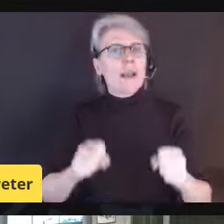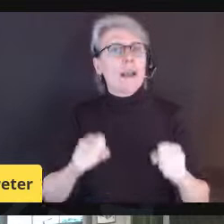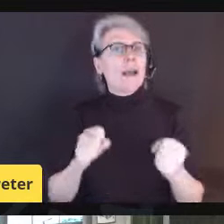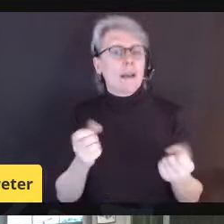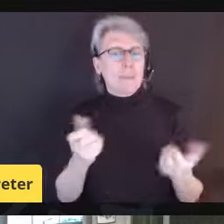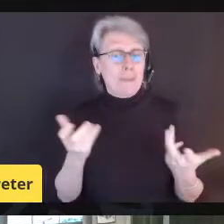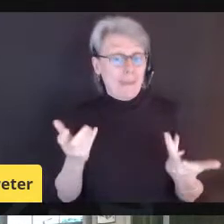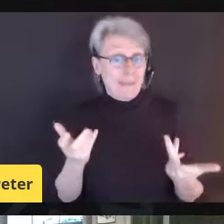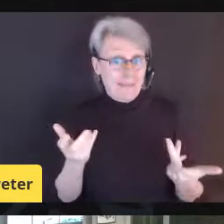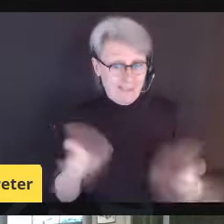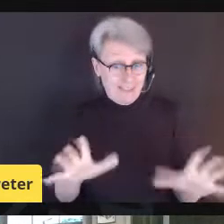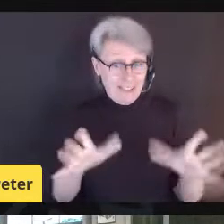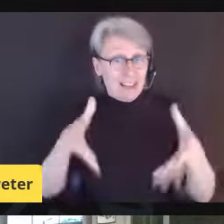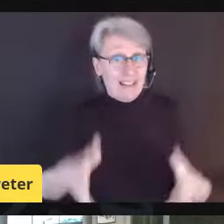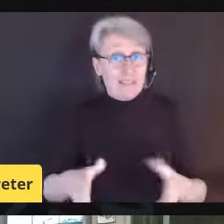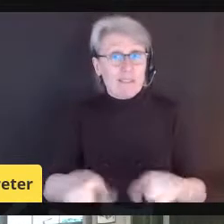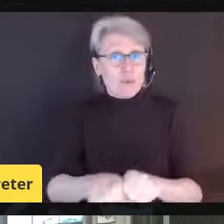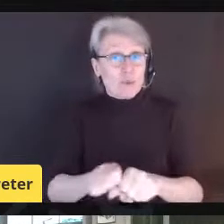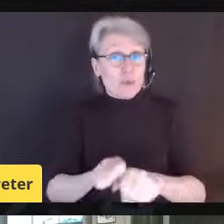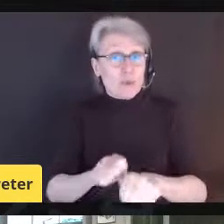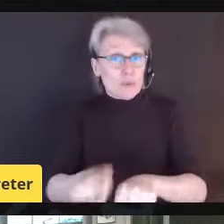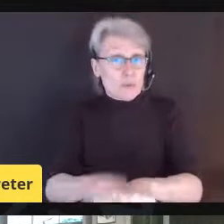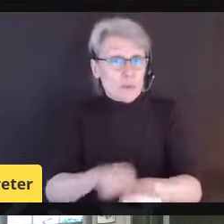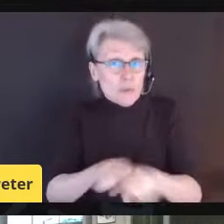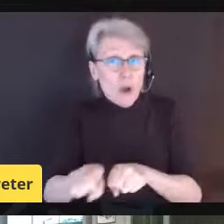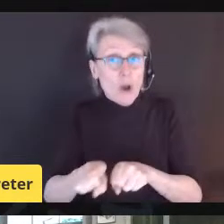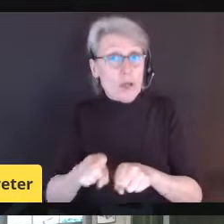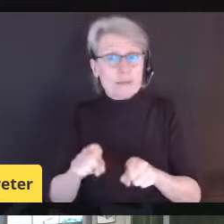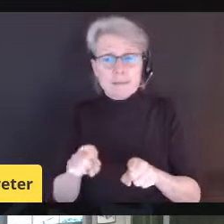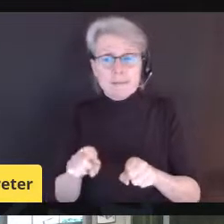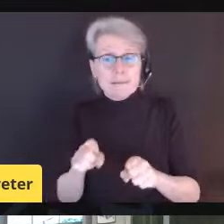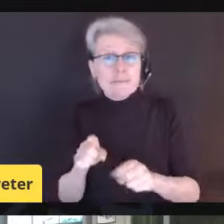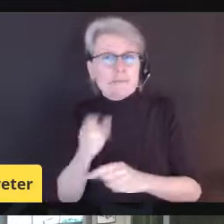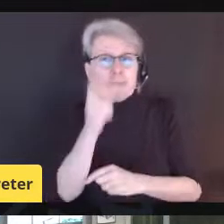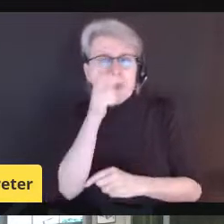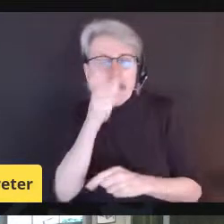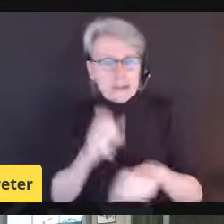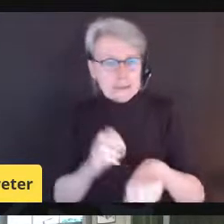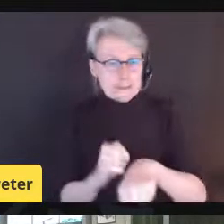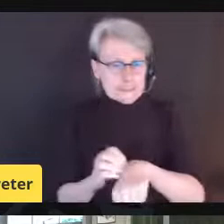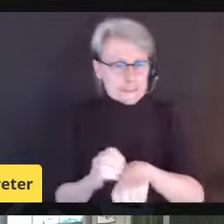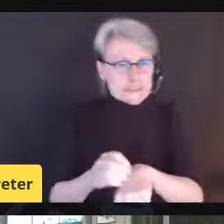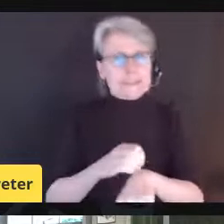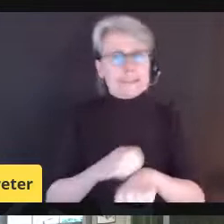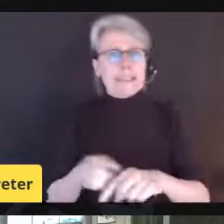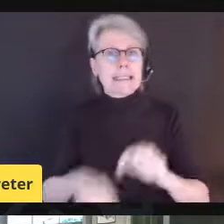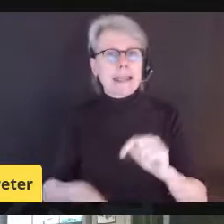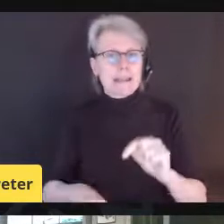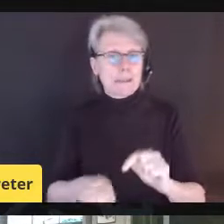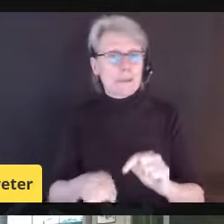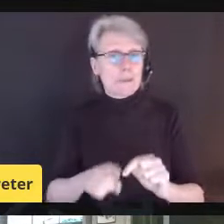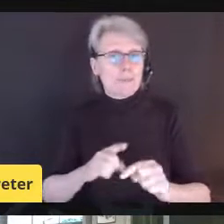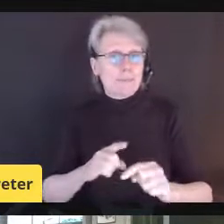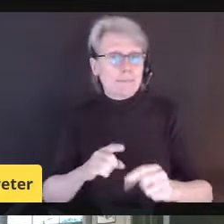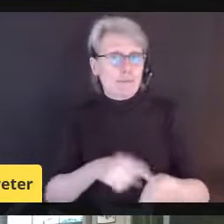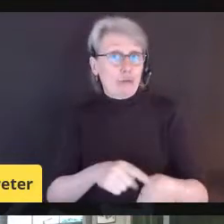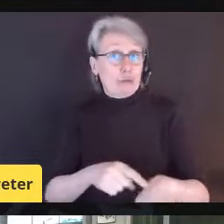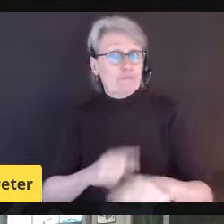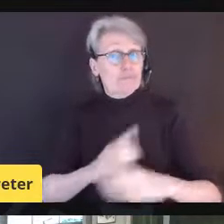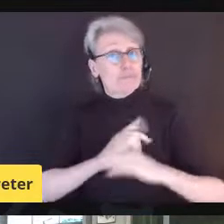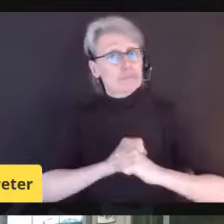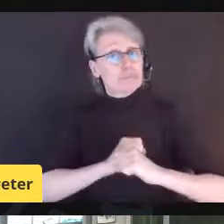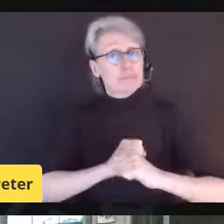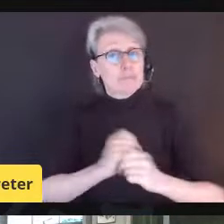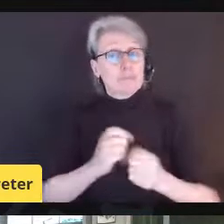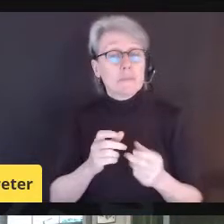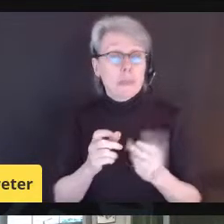who wears ankle socks and like sneakers, you're more likely to have your foot found than say if you were wearing high heels, because